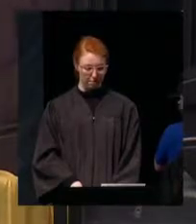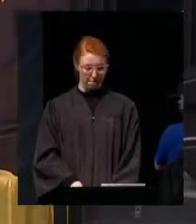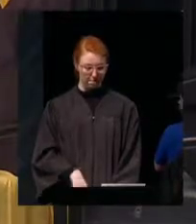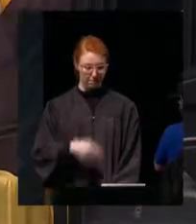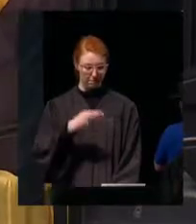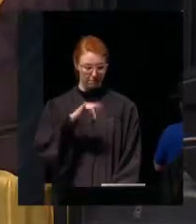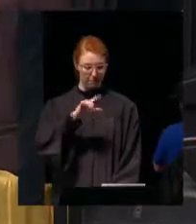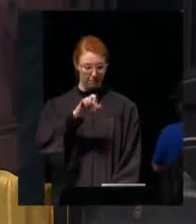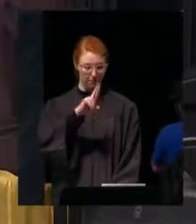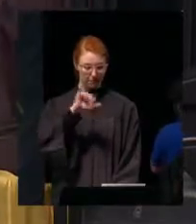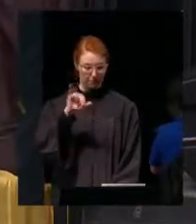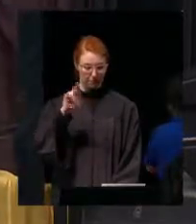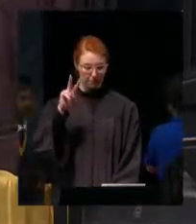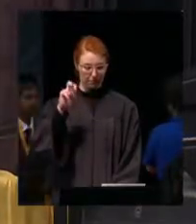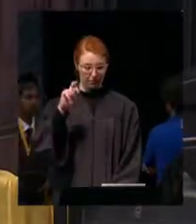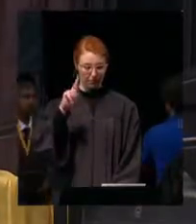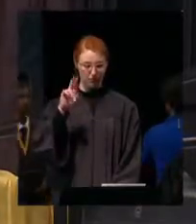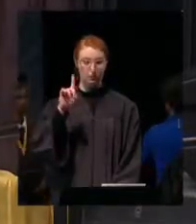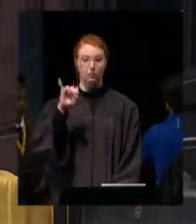Hillary Verdier.